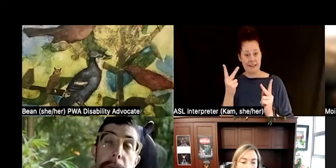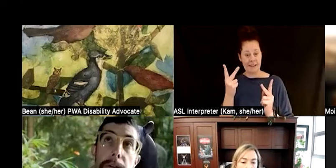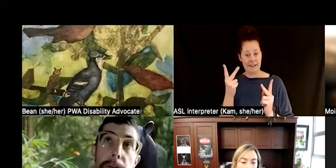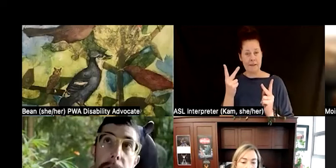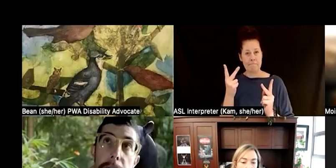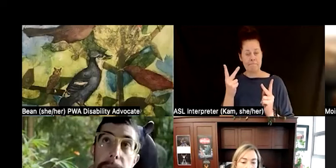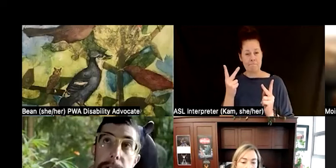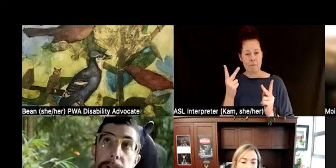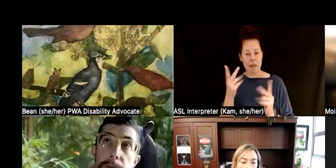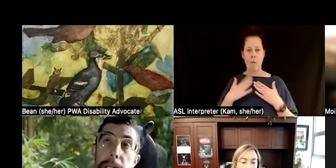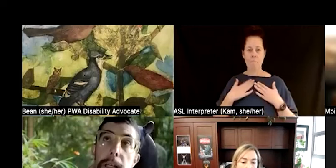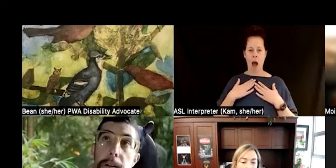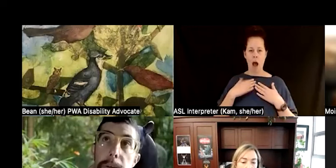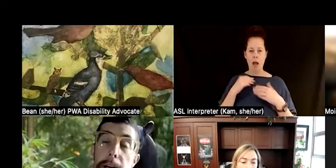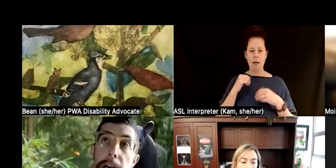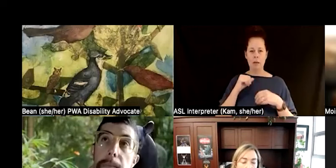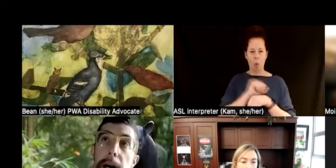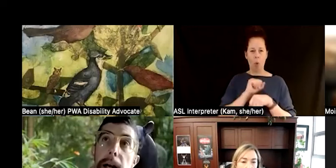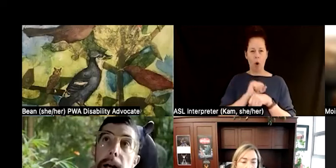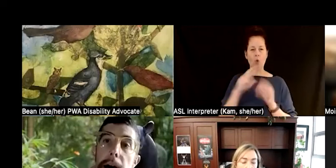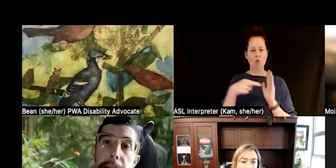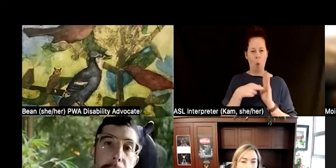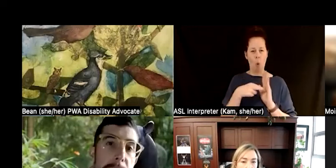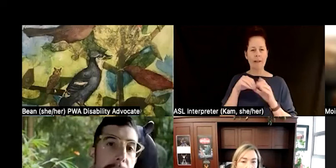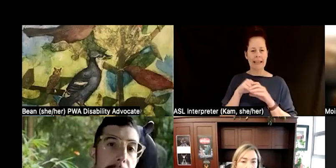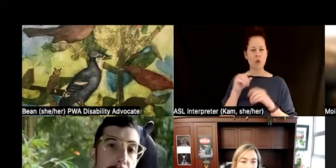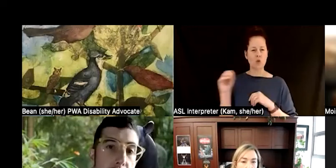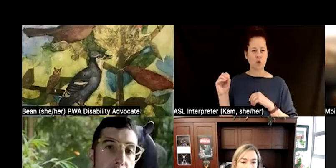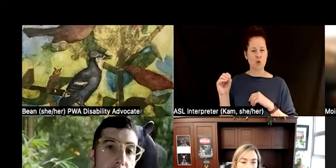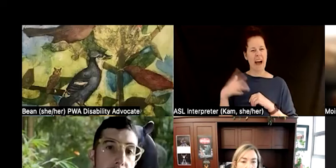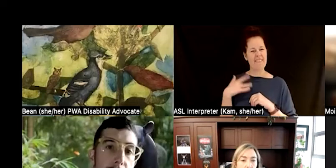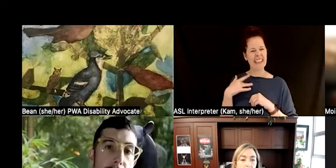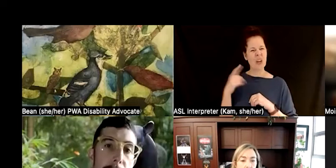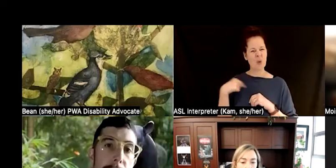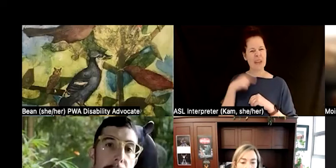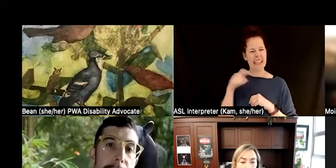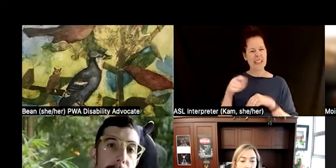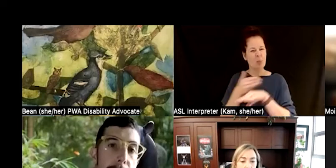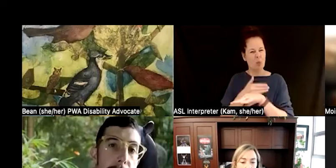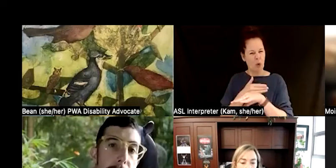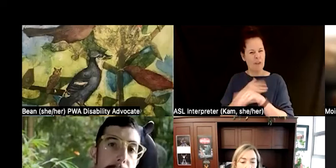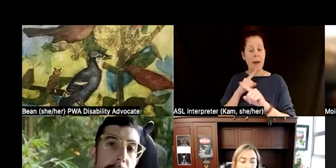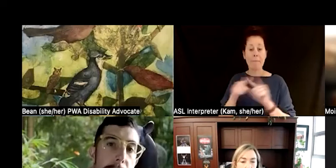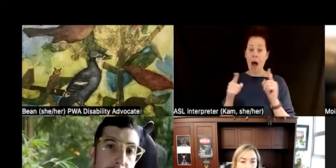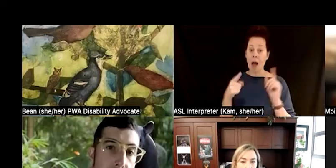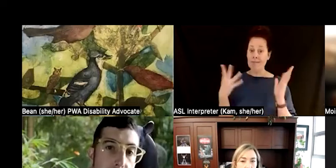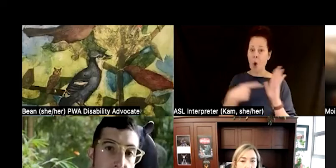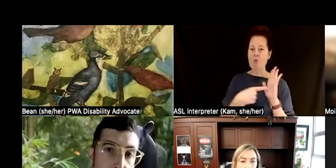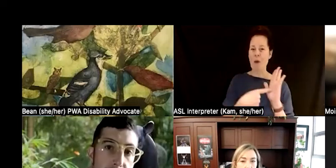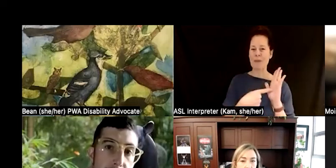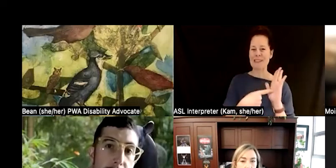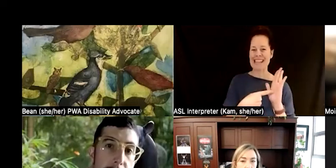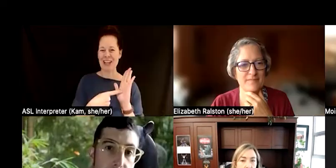from my own role at Woodland Park Zoo, is we need to do a better job. But I think representation is a big thing. So if your, say,